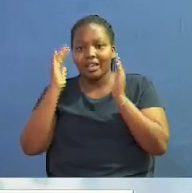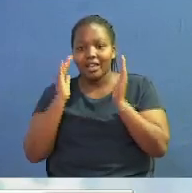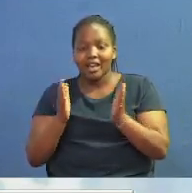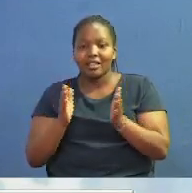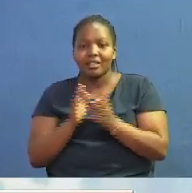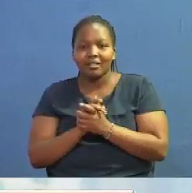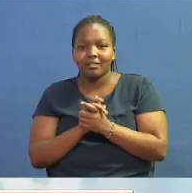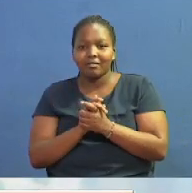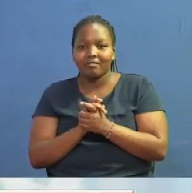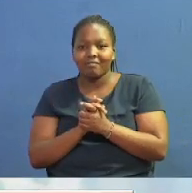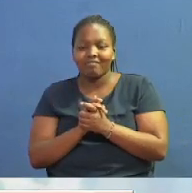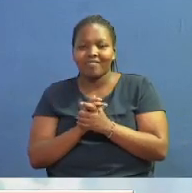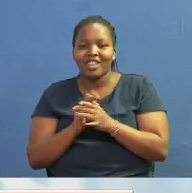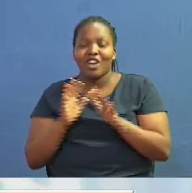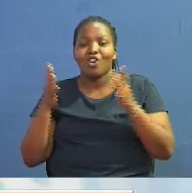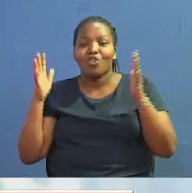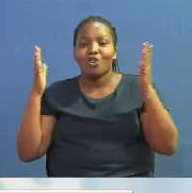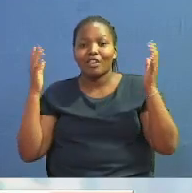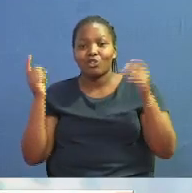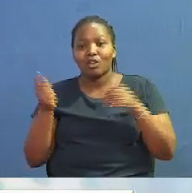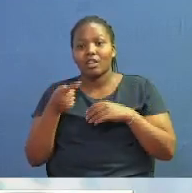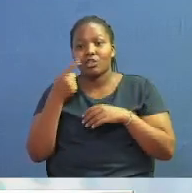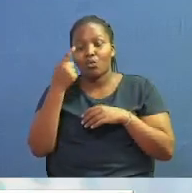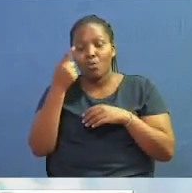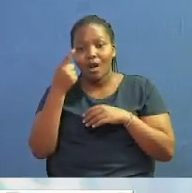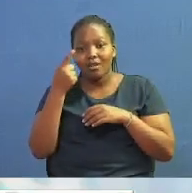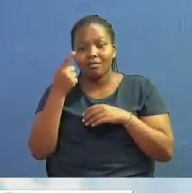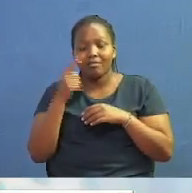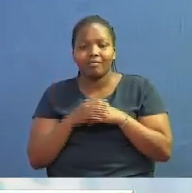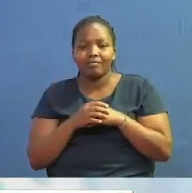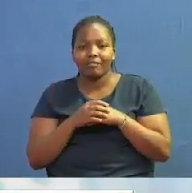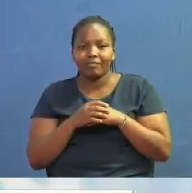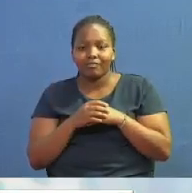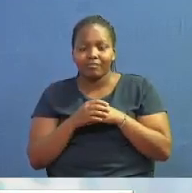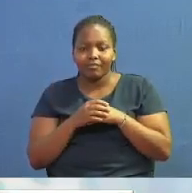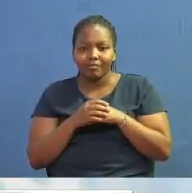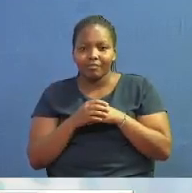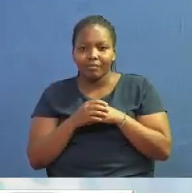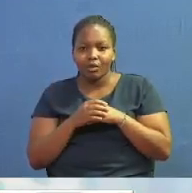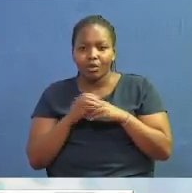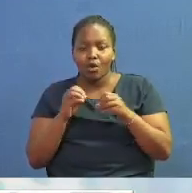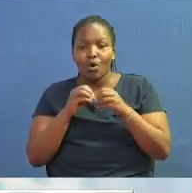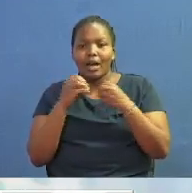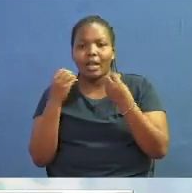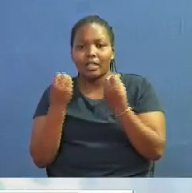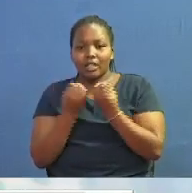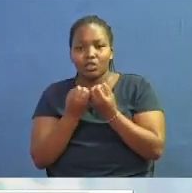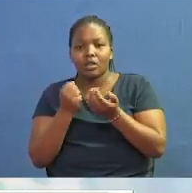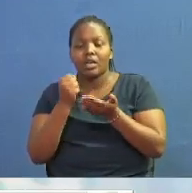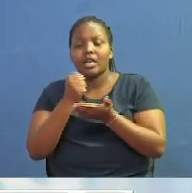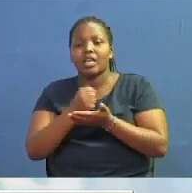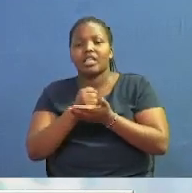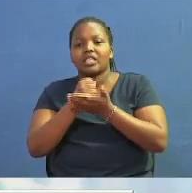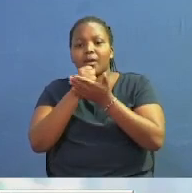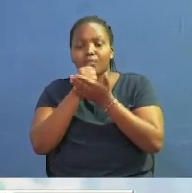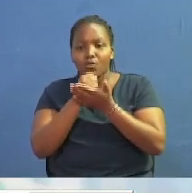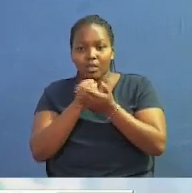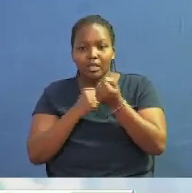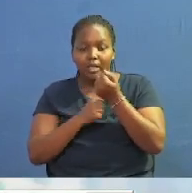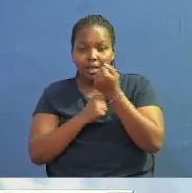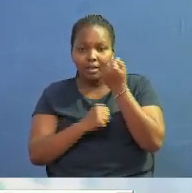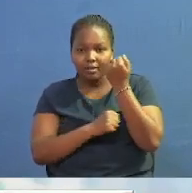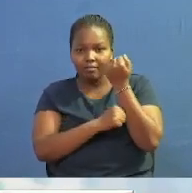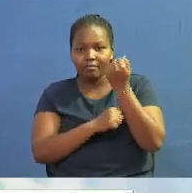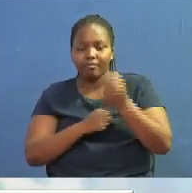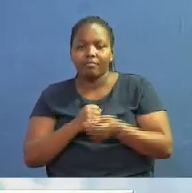to applaud one organization called Innovate now for doing a wonderful job supporting innovators in assistive technology.